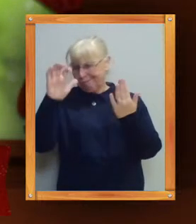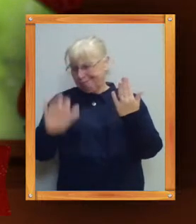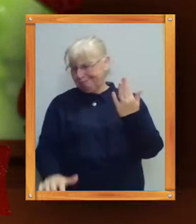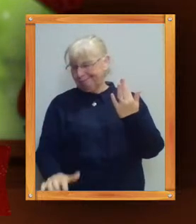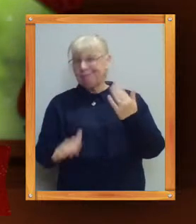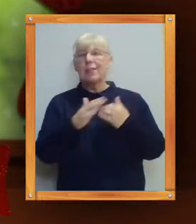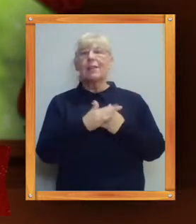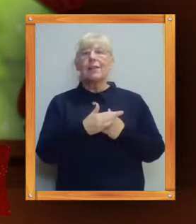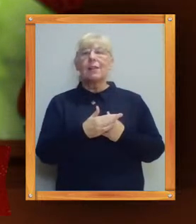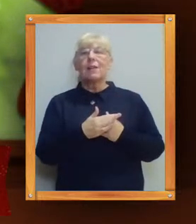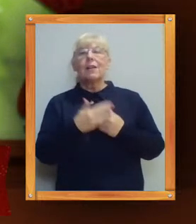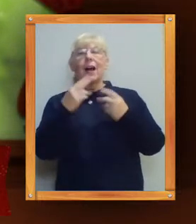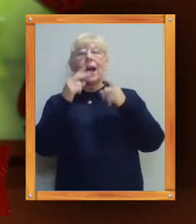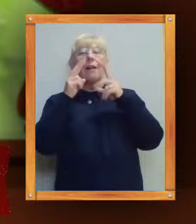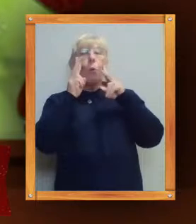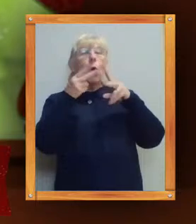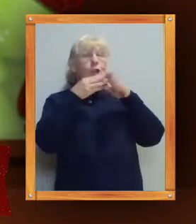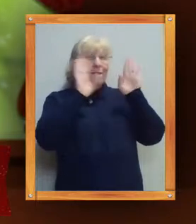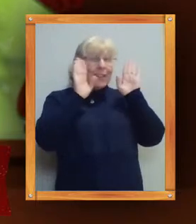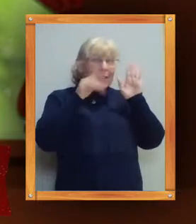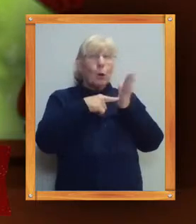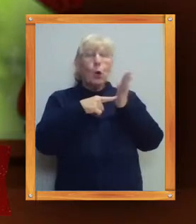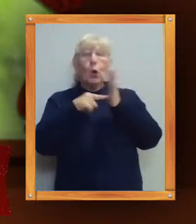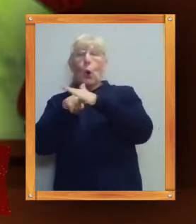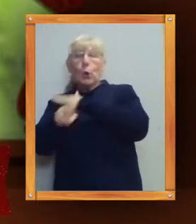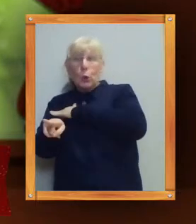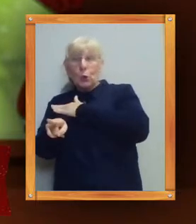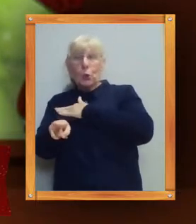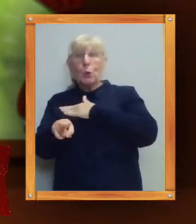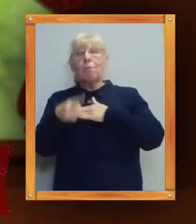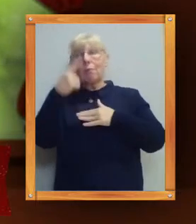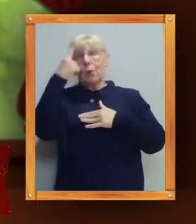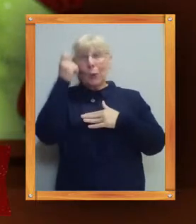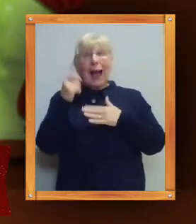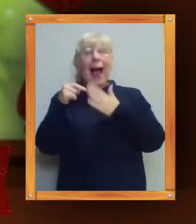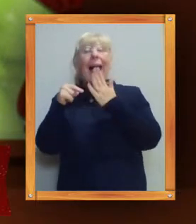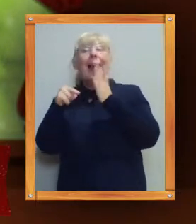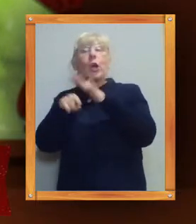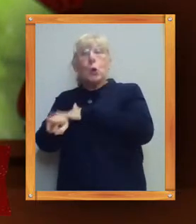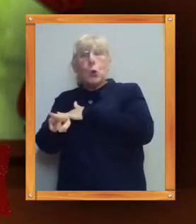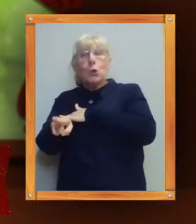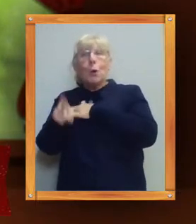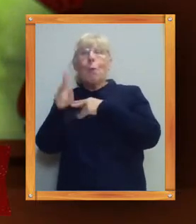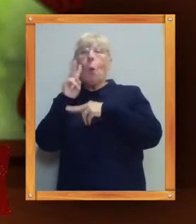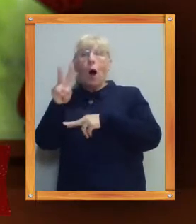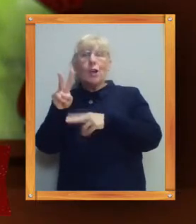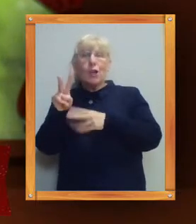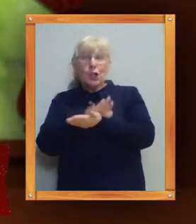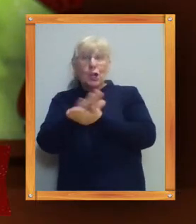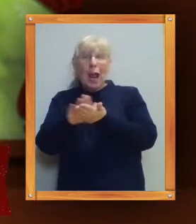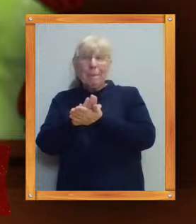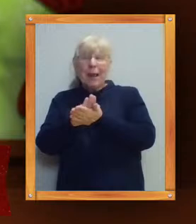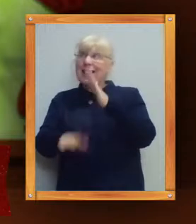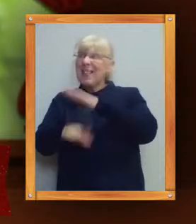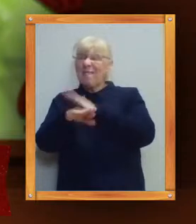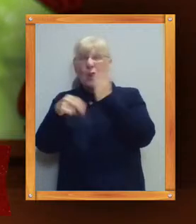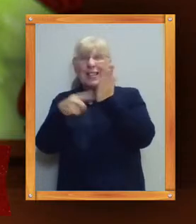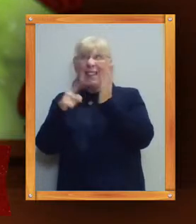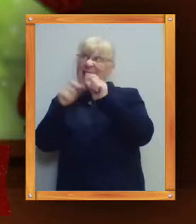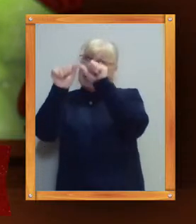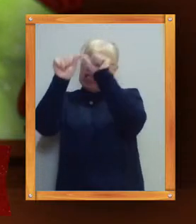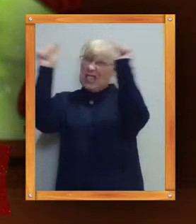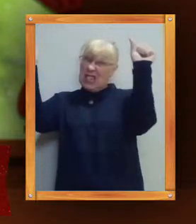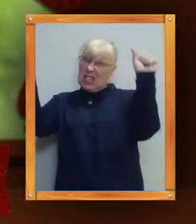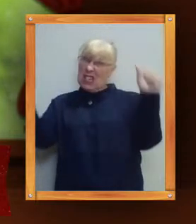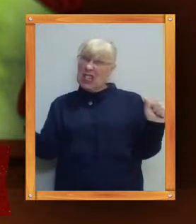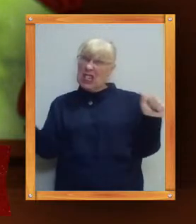to YouTube, you can always stick us on YouTube. That means you can blow up the screen to the size of your full television and watch us in home tonight. So it's going to be